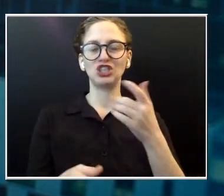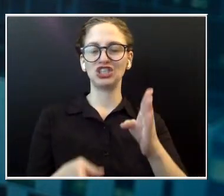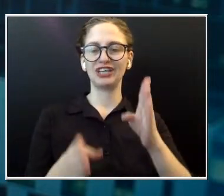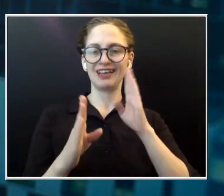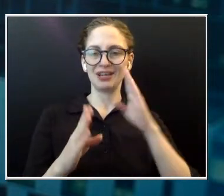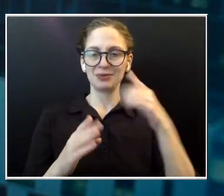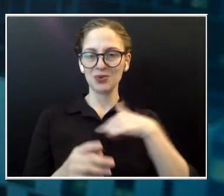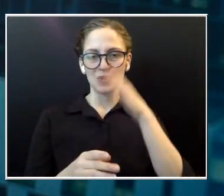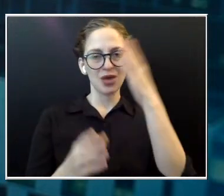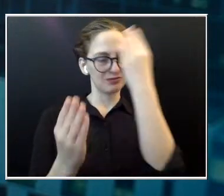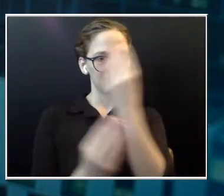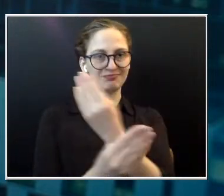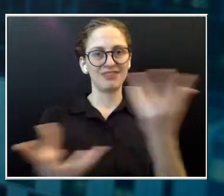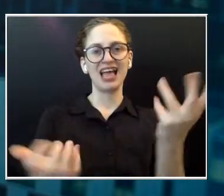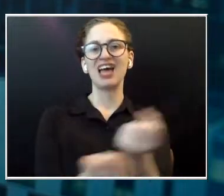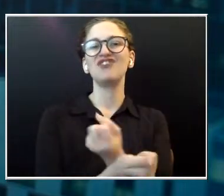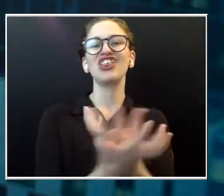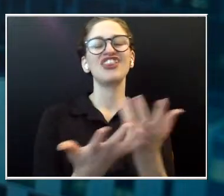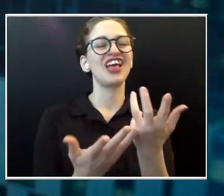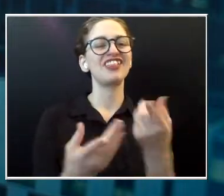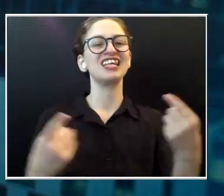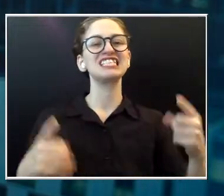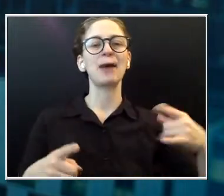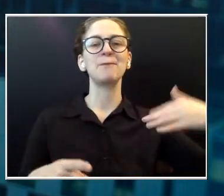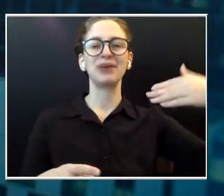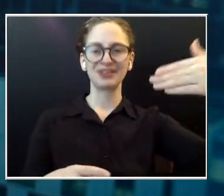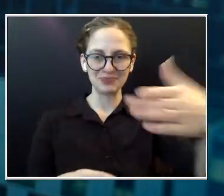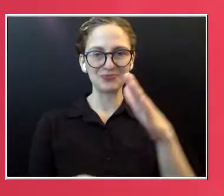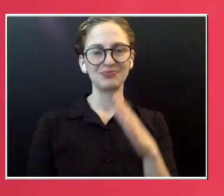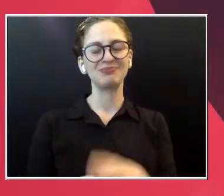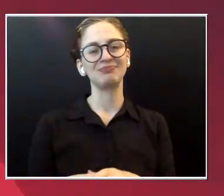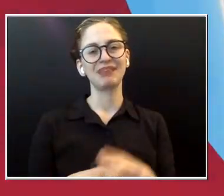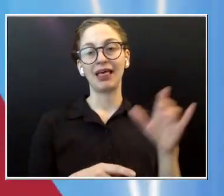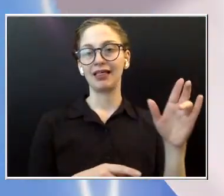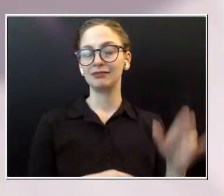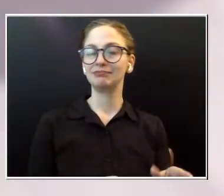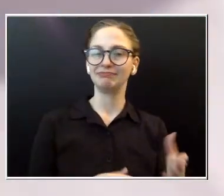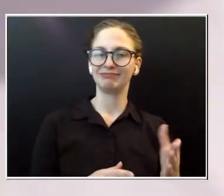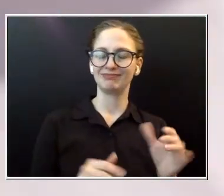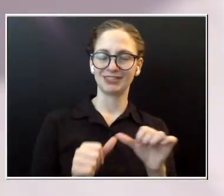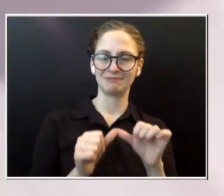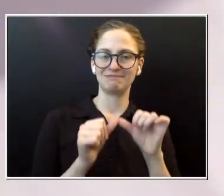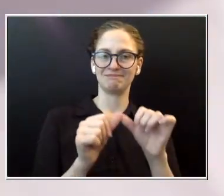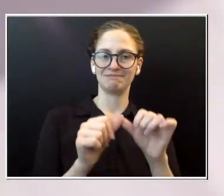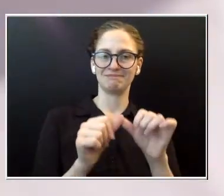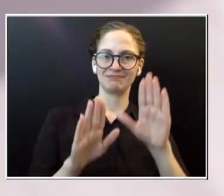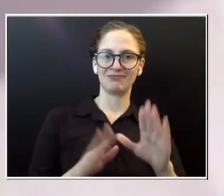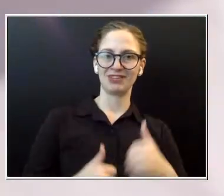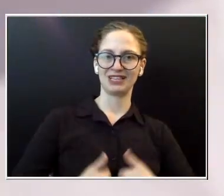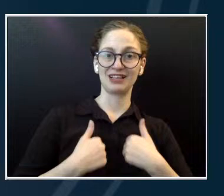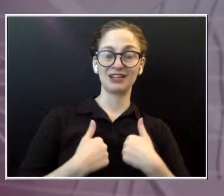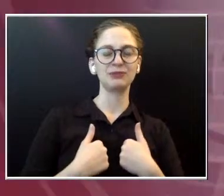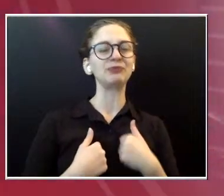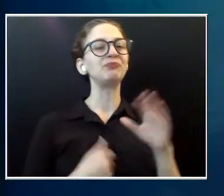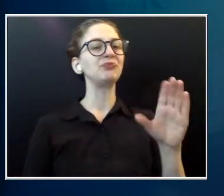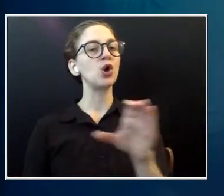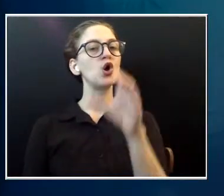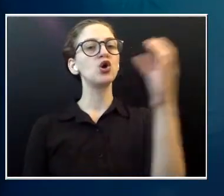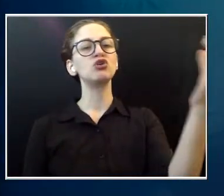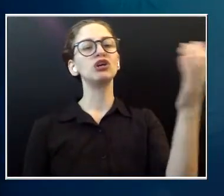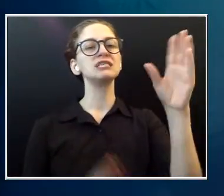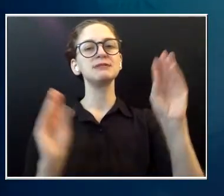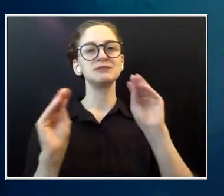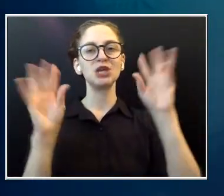great, great ride. Live long and prosper. A Christmas miracle for a retired nurse.